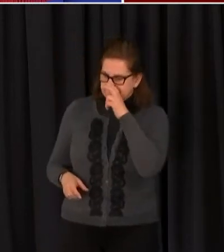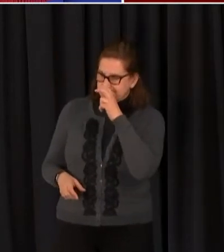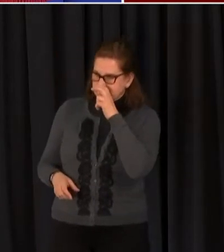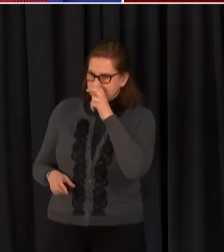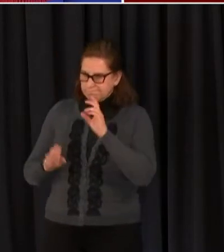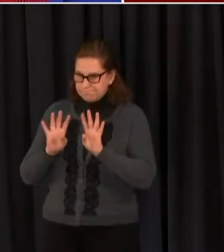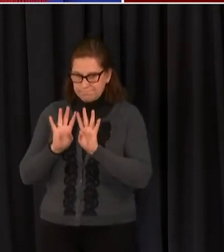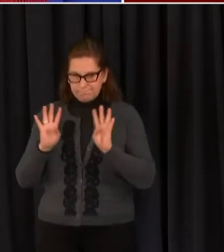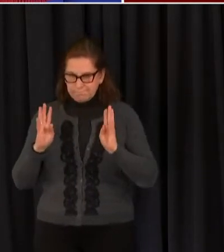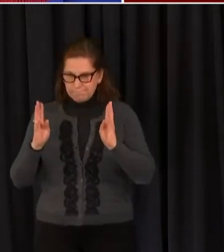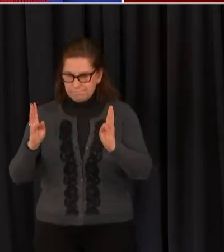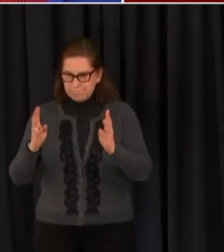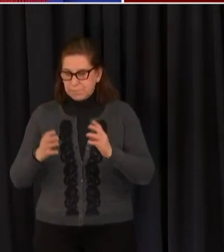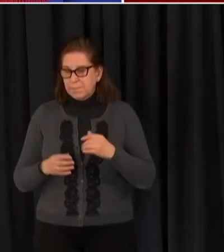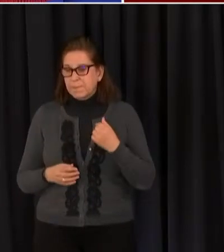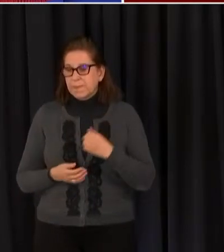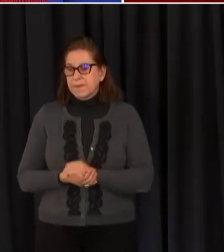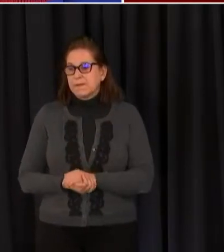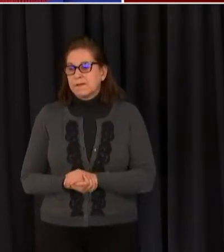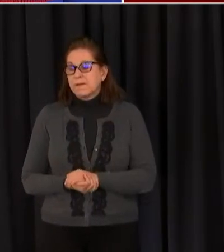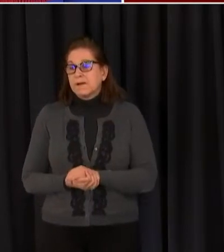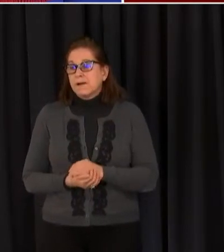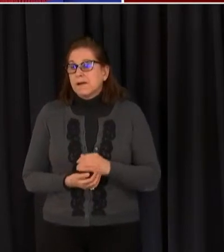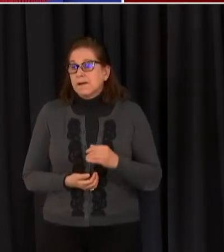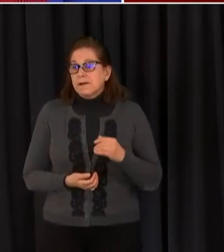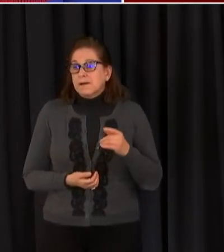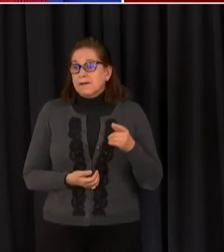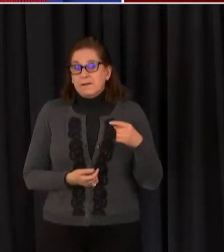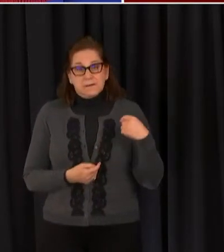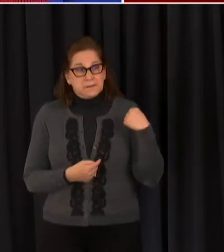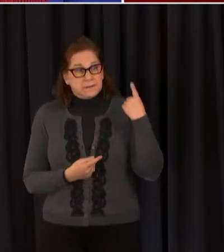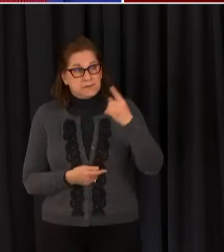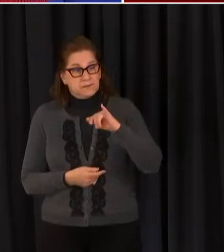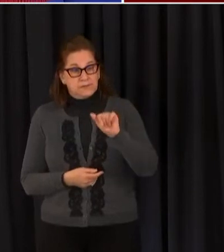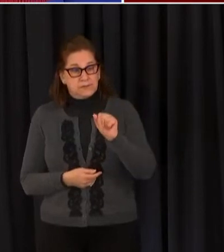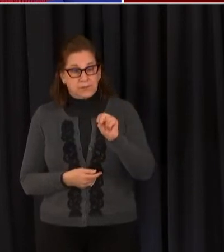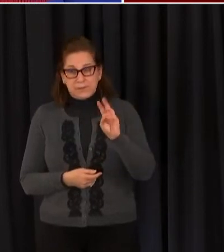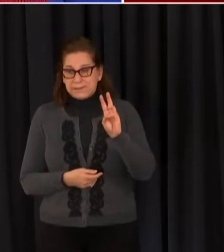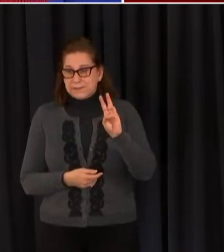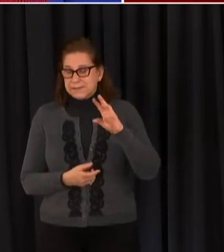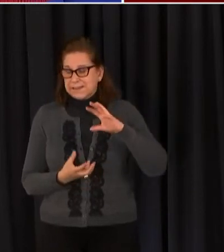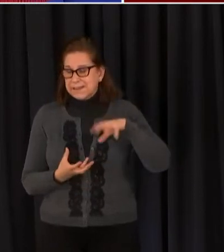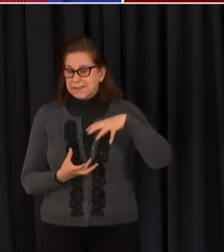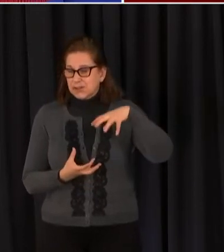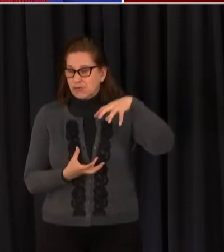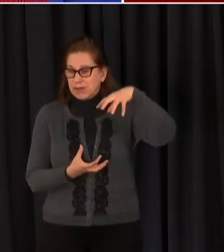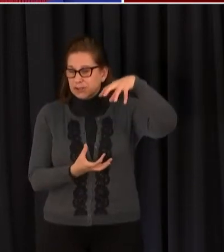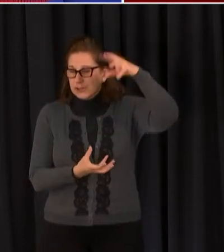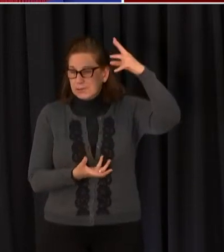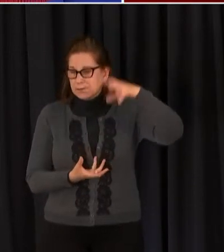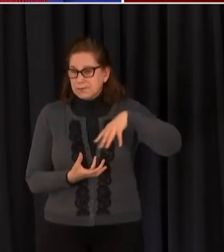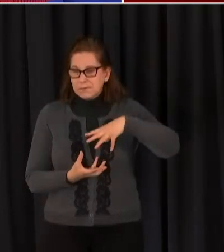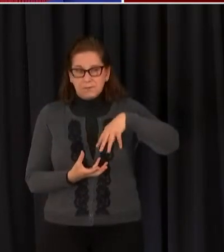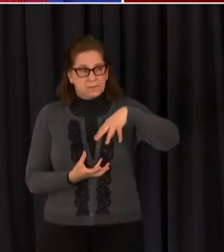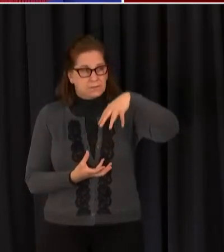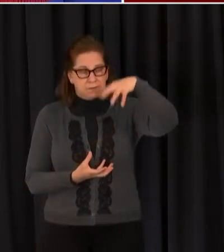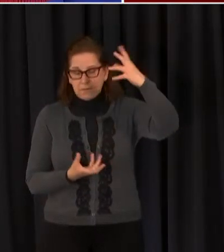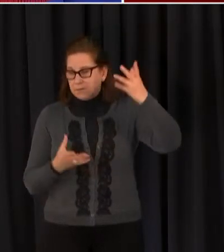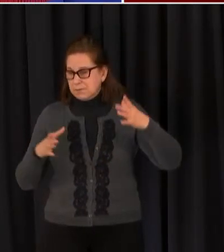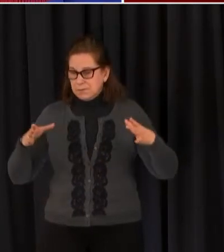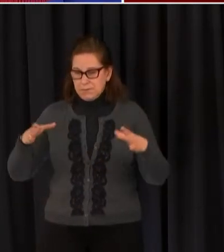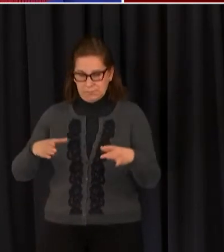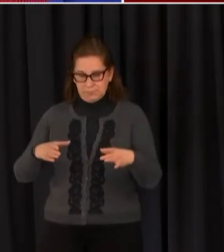inside the Capitol since the insurrection. I didn't do the walk that I hoped to do last week.